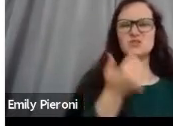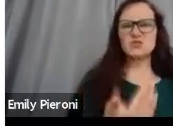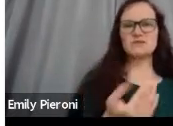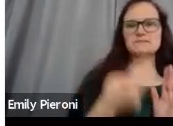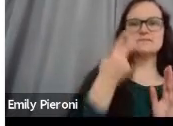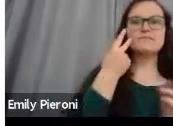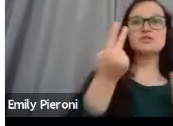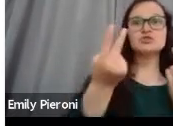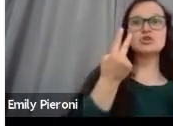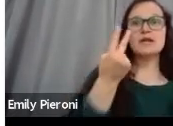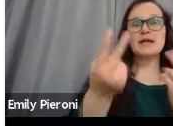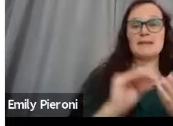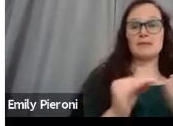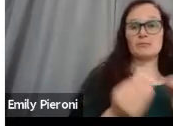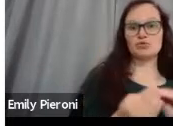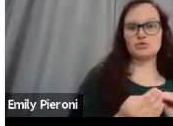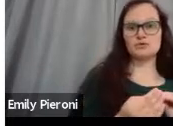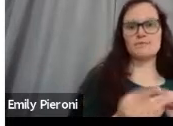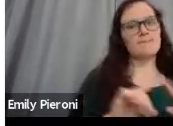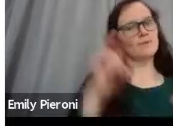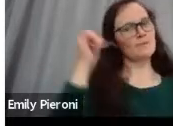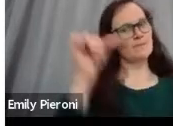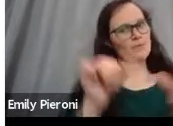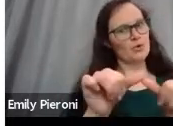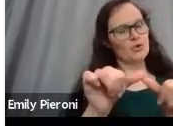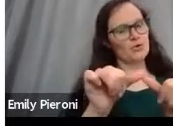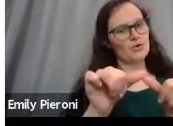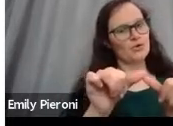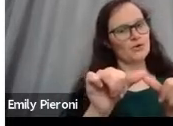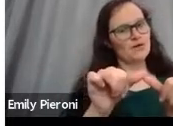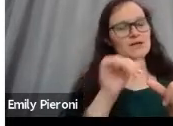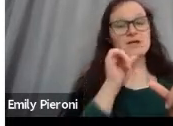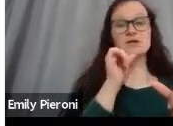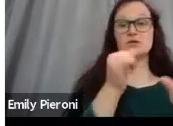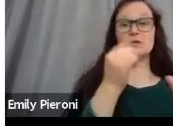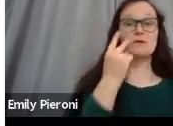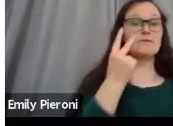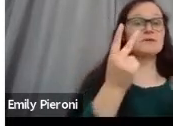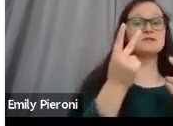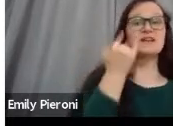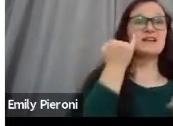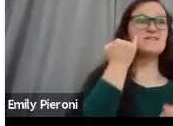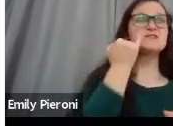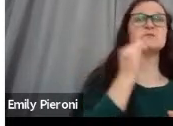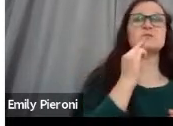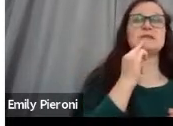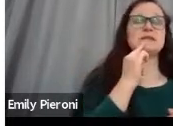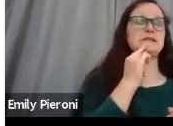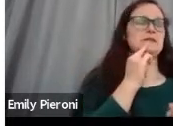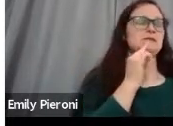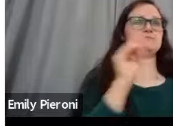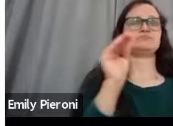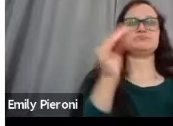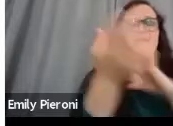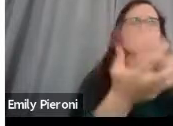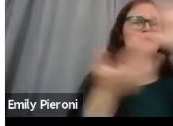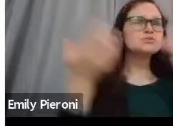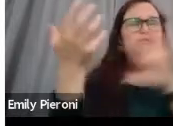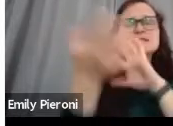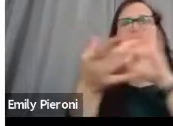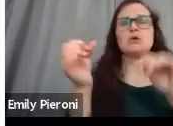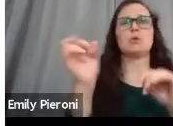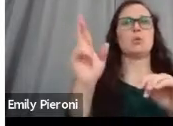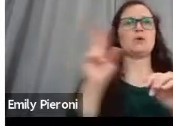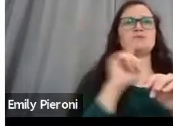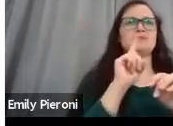data. But remember, you don't want to visualize the data in a way that causes clutter or confusion. You want to visualize data in a way that